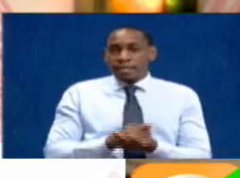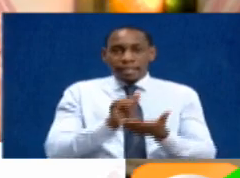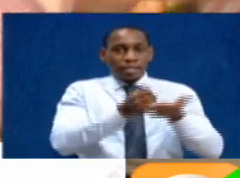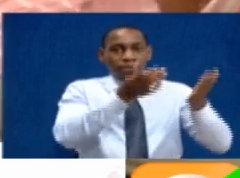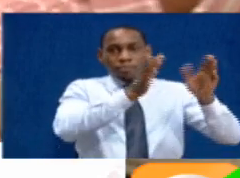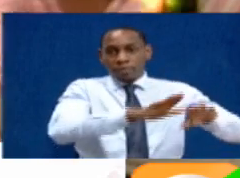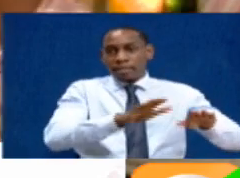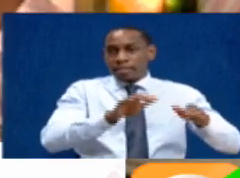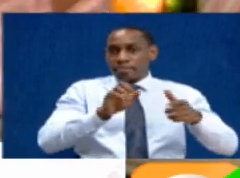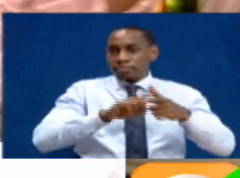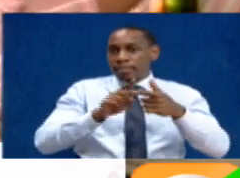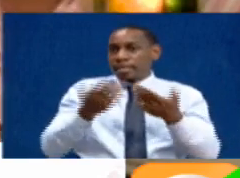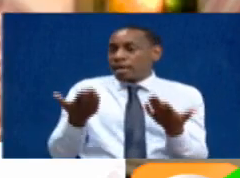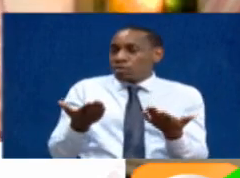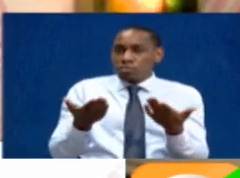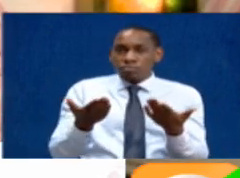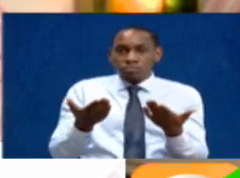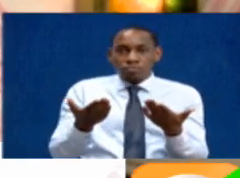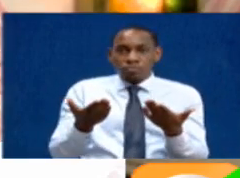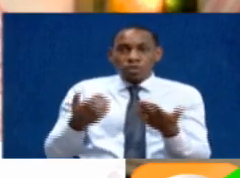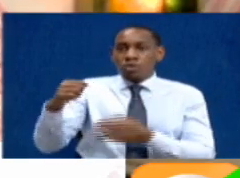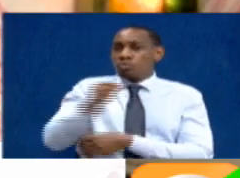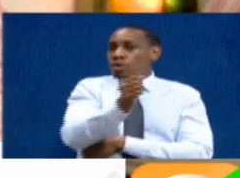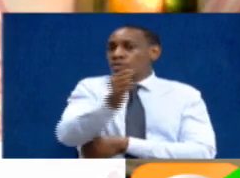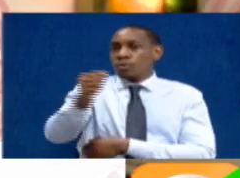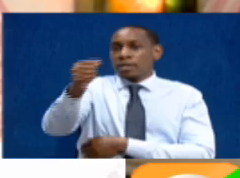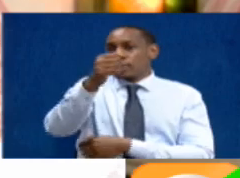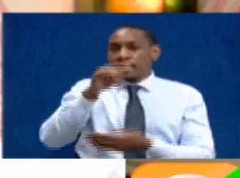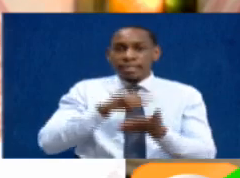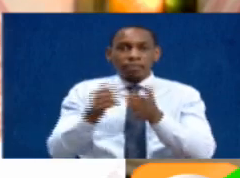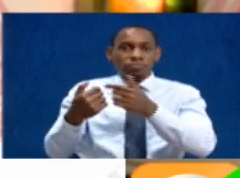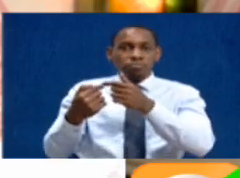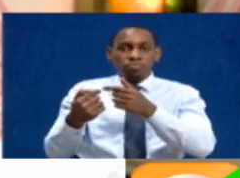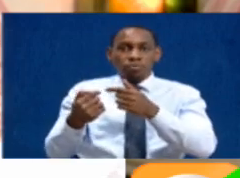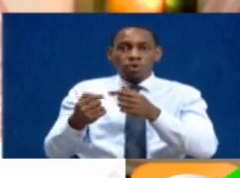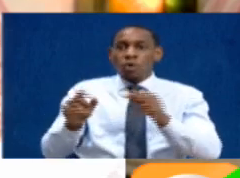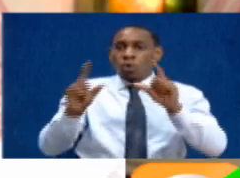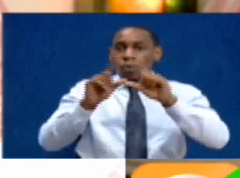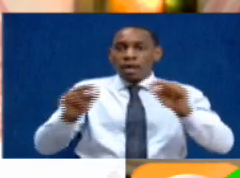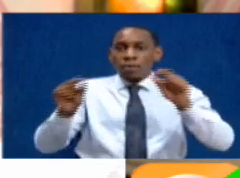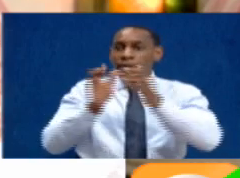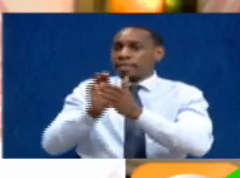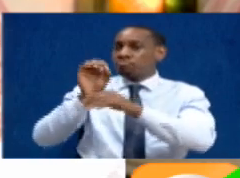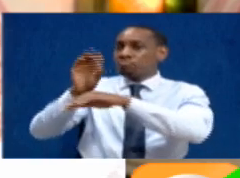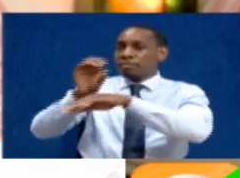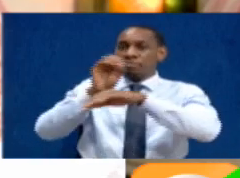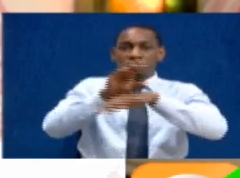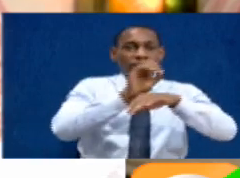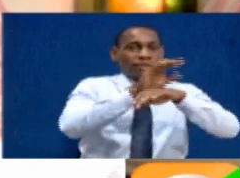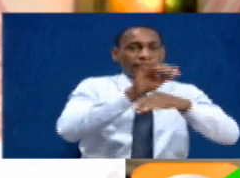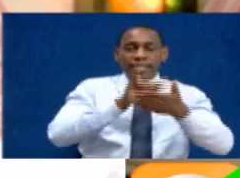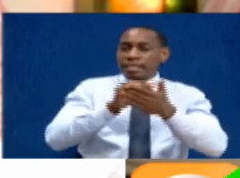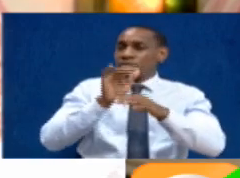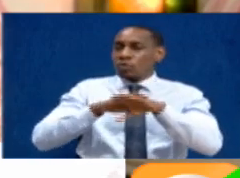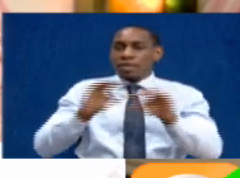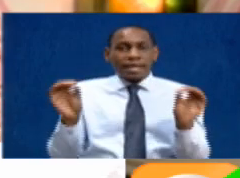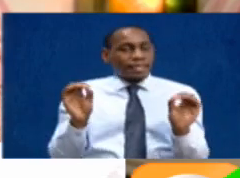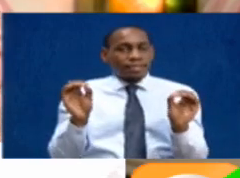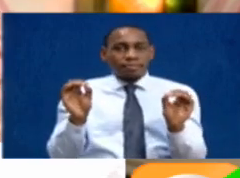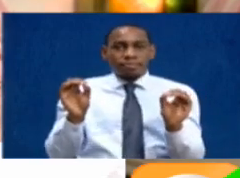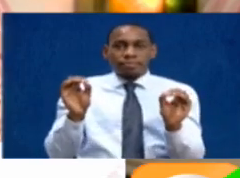that, and then he's thrown. I mean, he's running around, you know, peddling rumors as advice, and it's unfortunate.